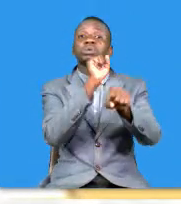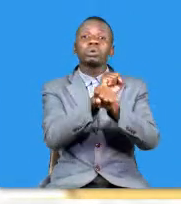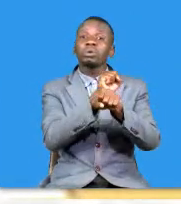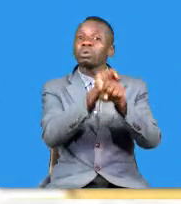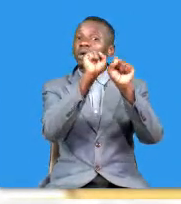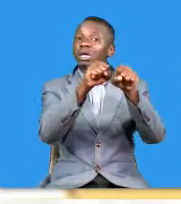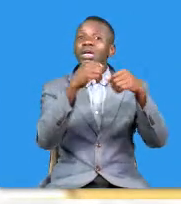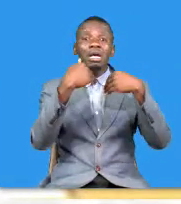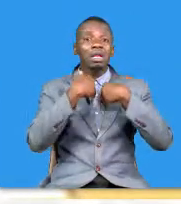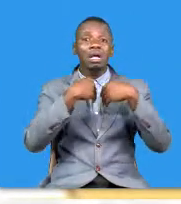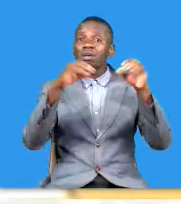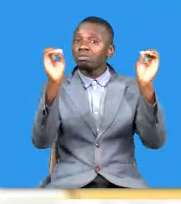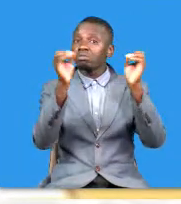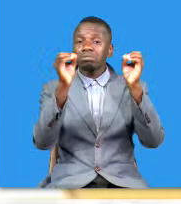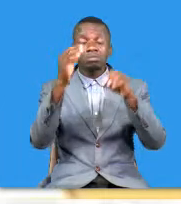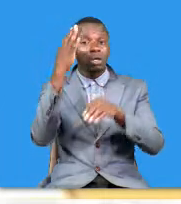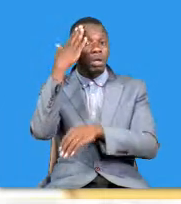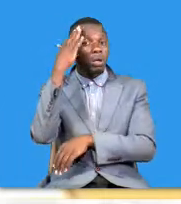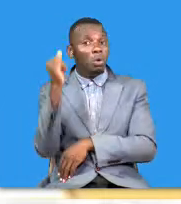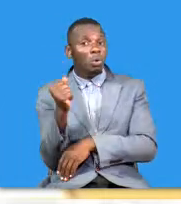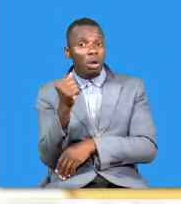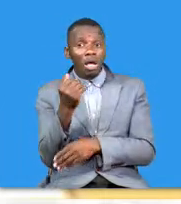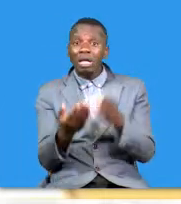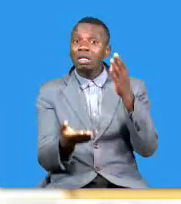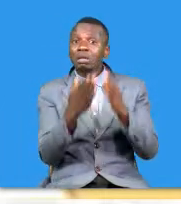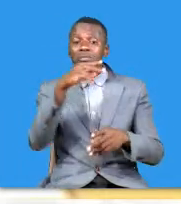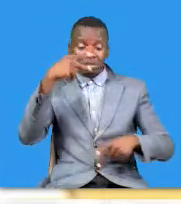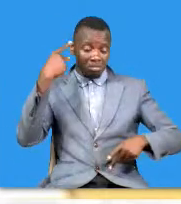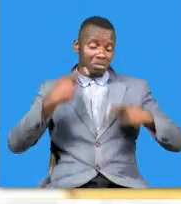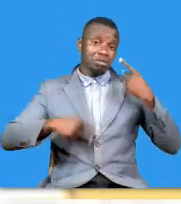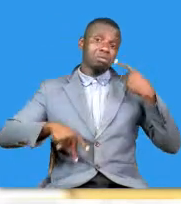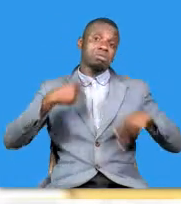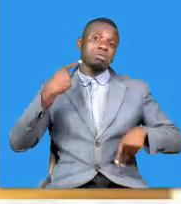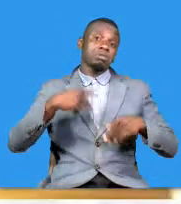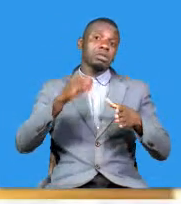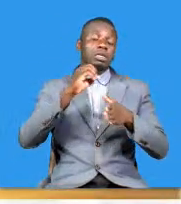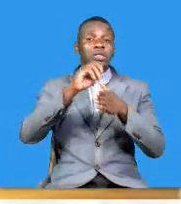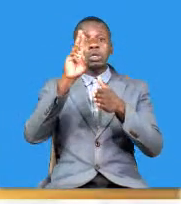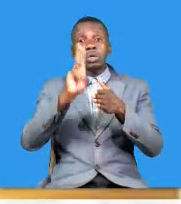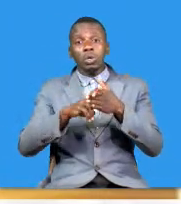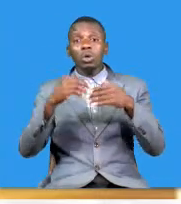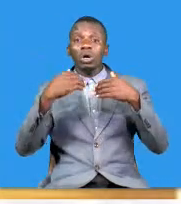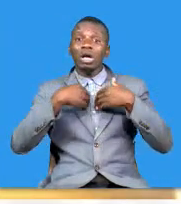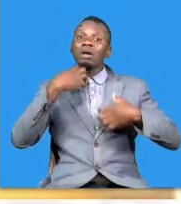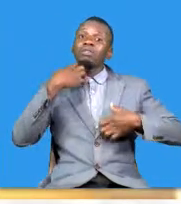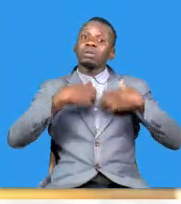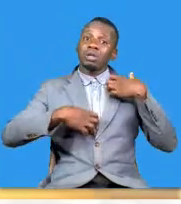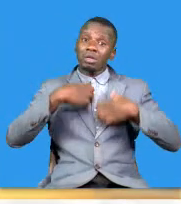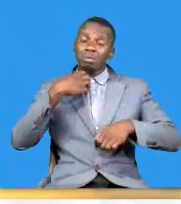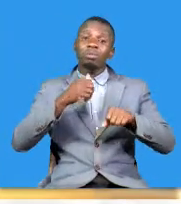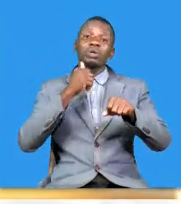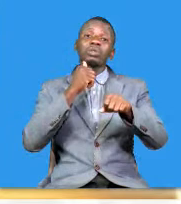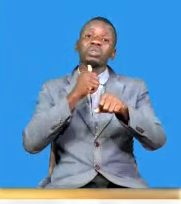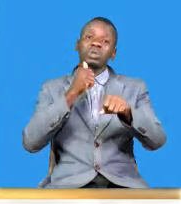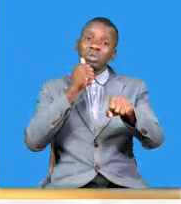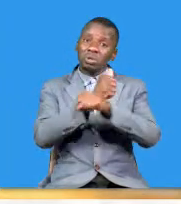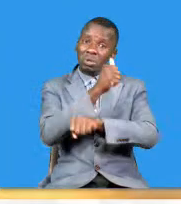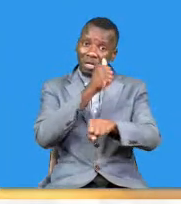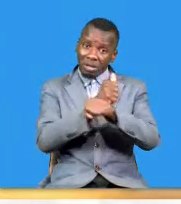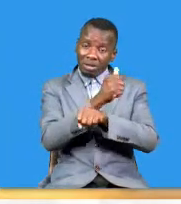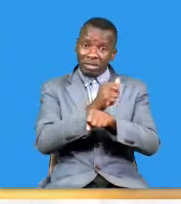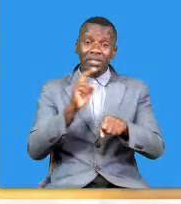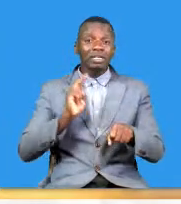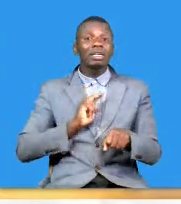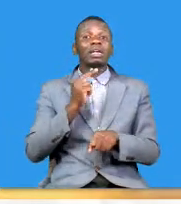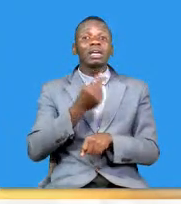either because of their physical or emotional abuse. We also just want to pledge